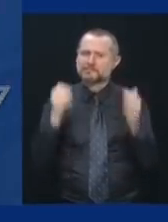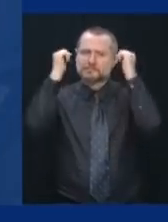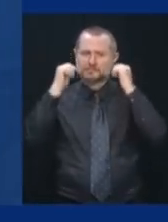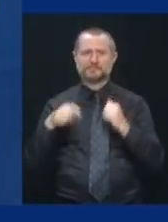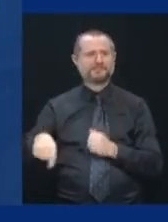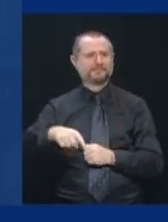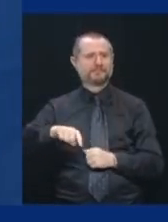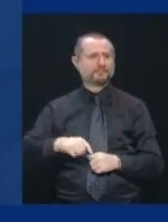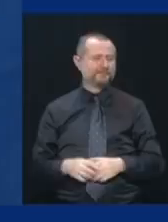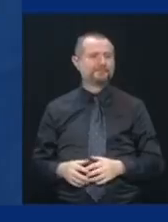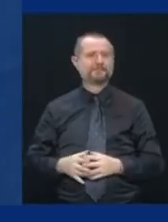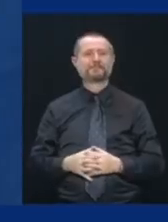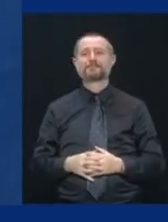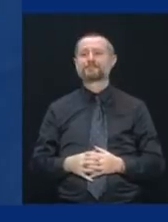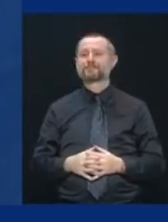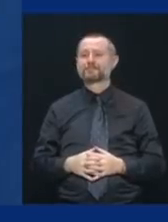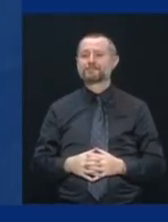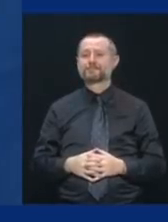get done.